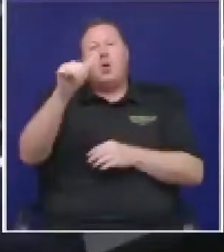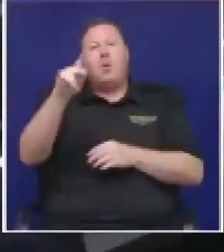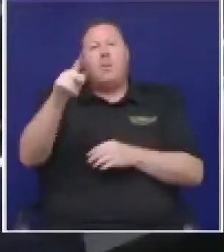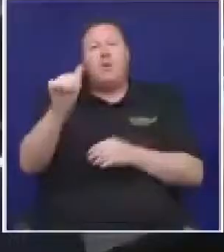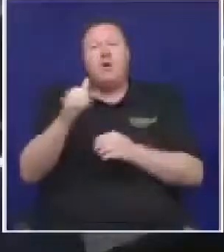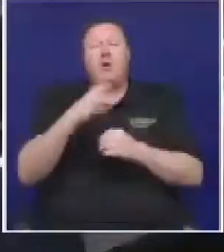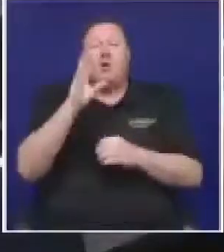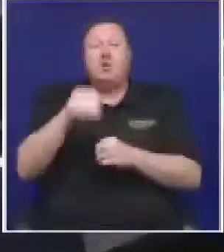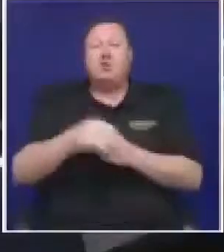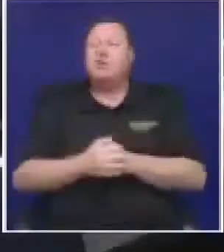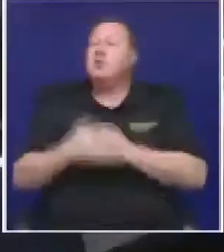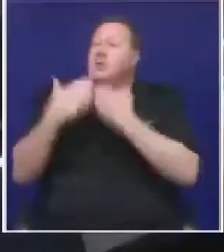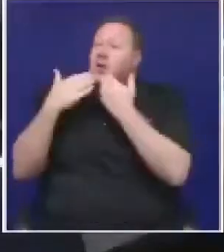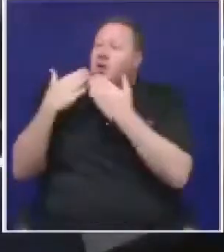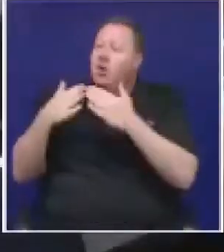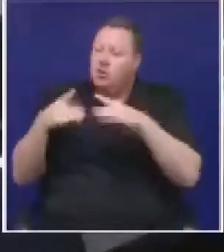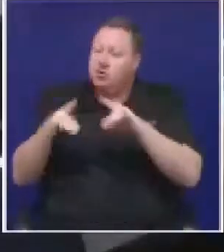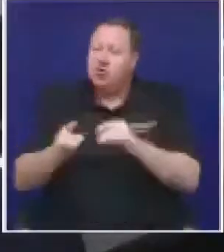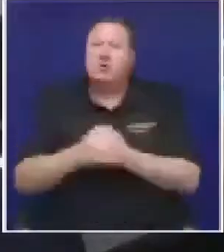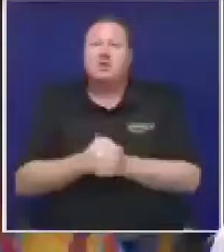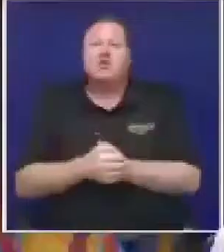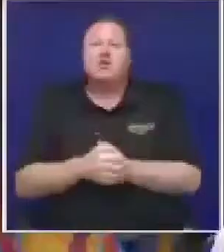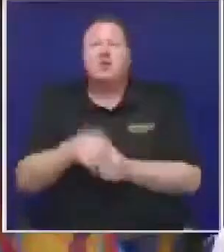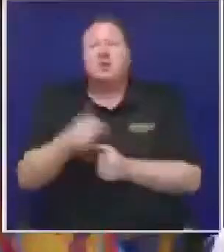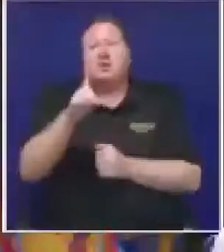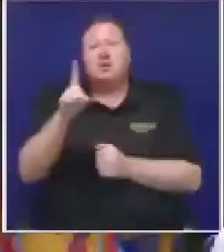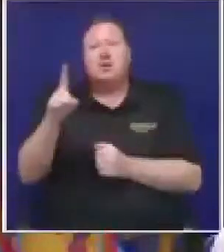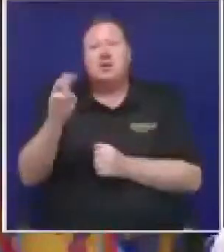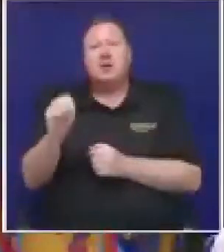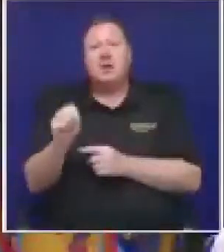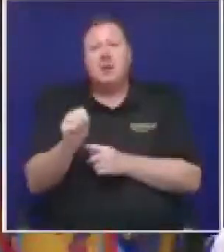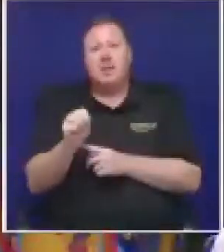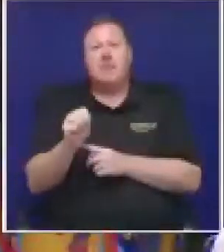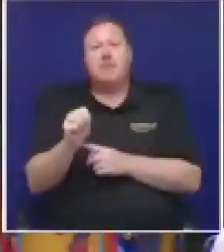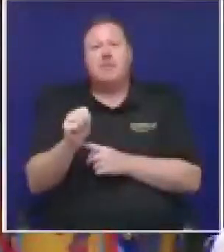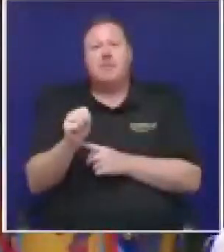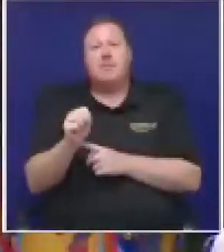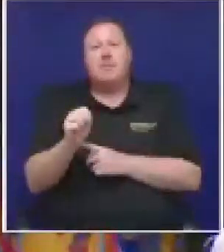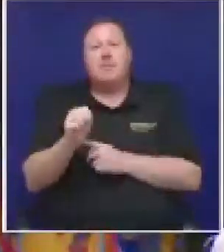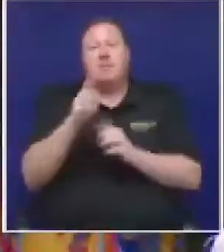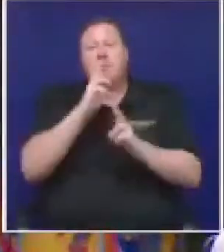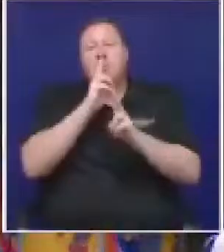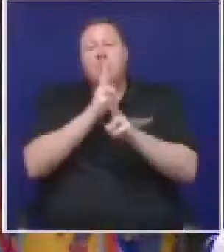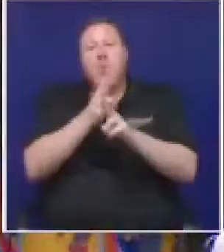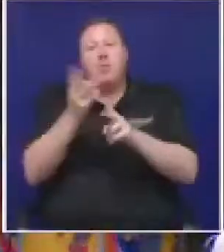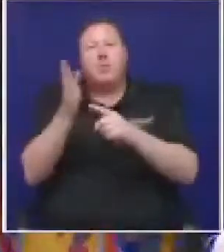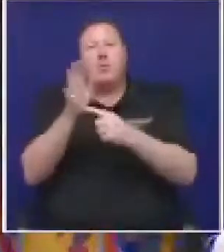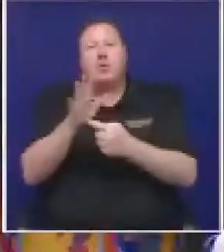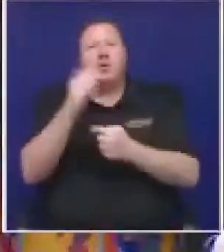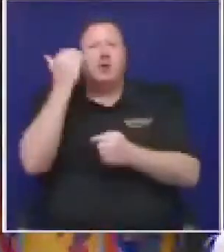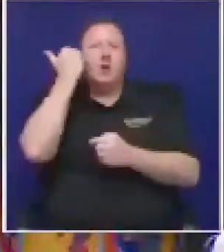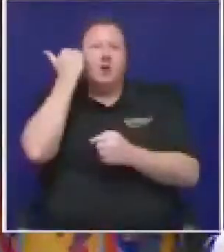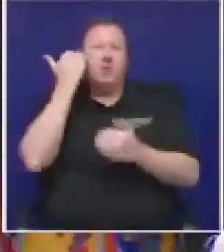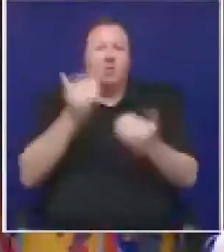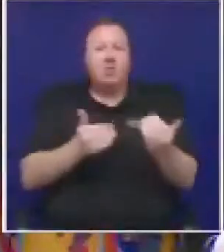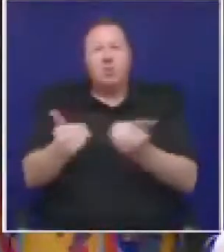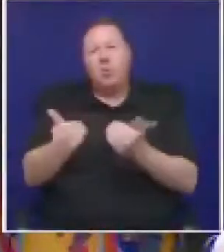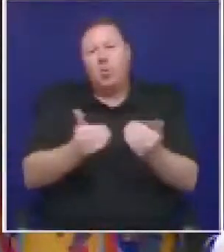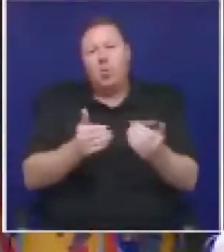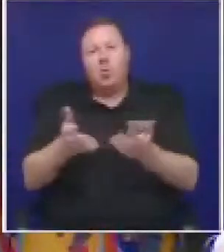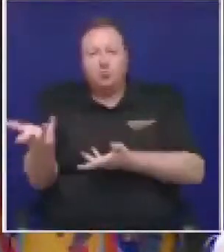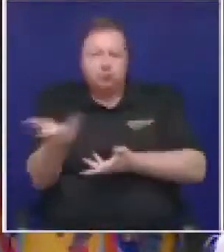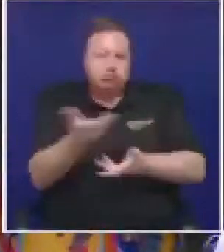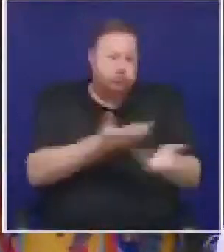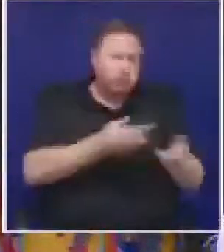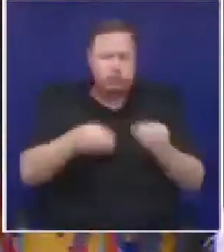Thank you, House Chair. The DDM was introduced with the bold promise of transforming how government coordinates development